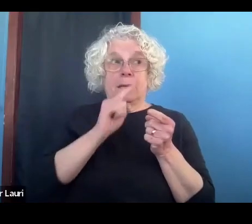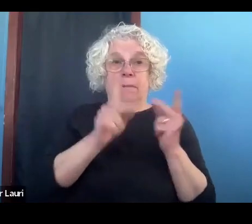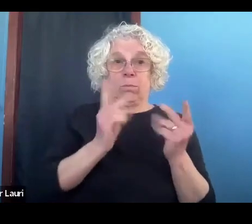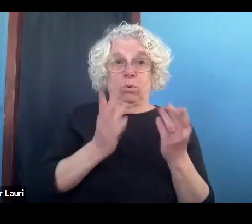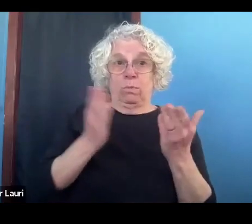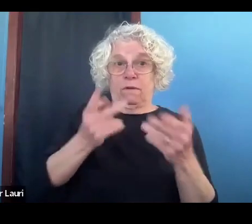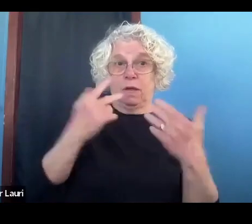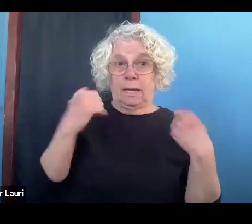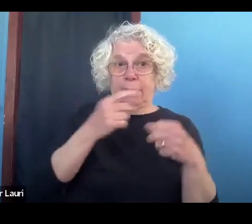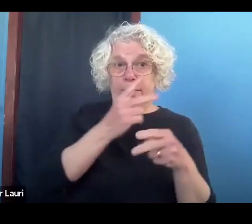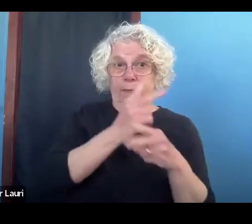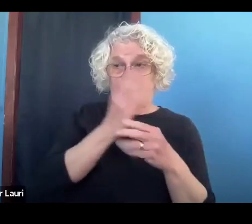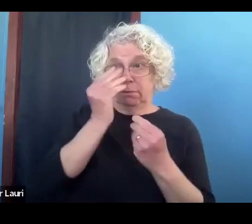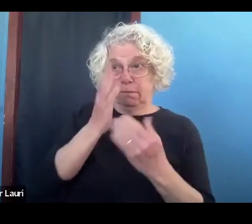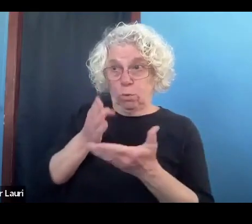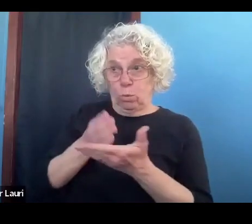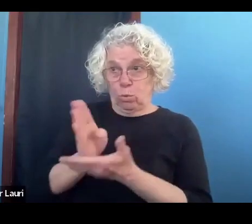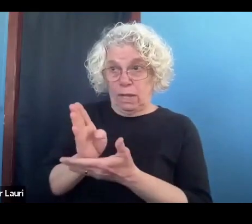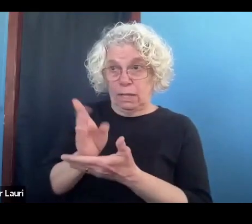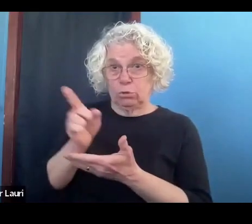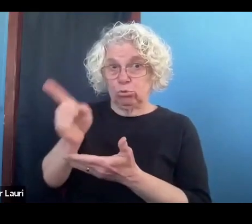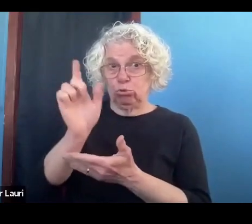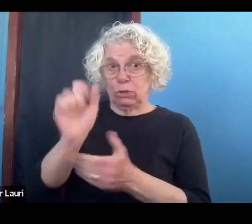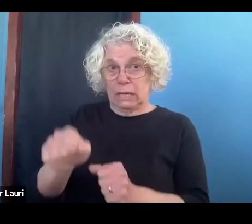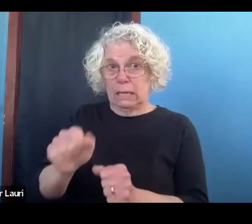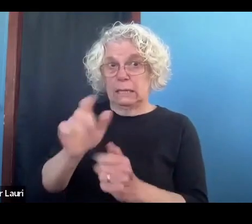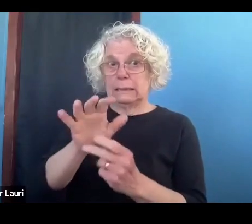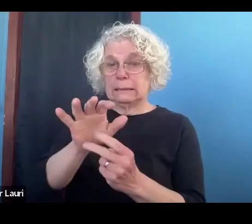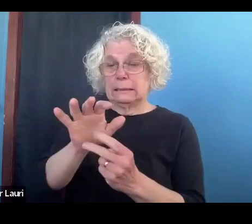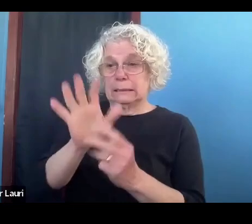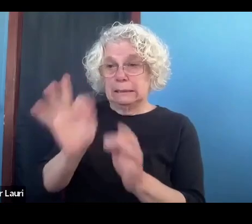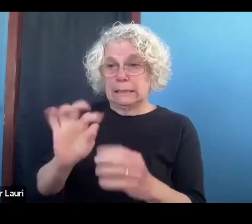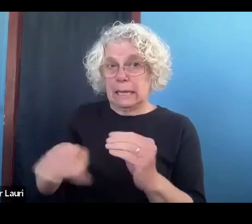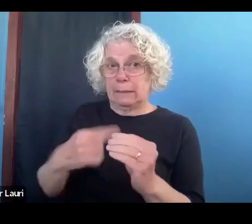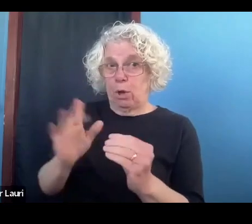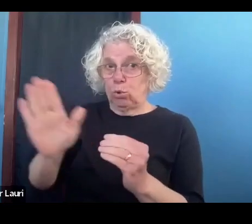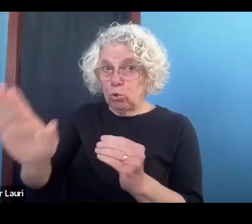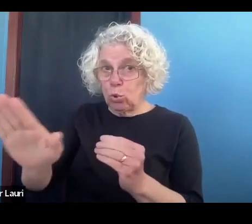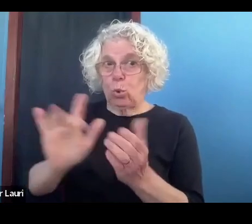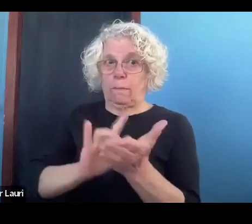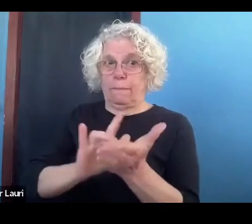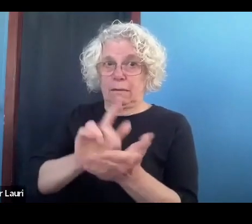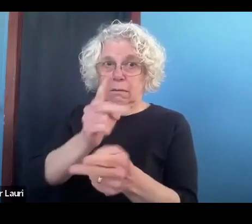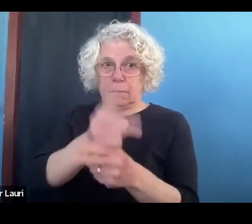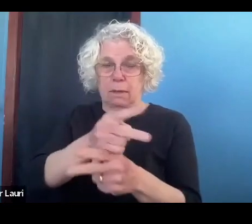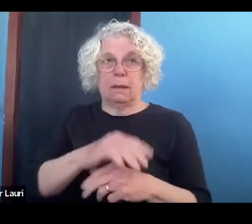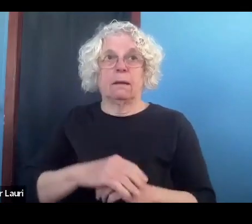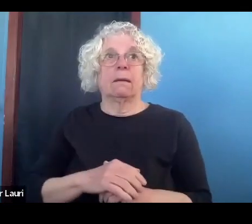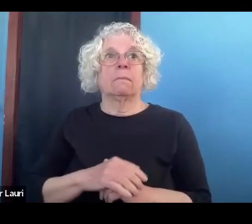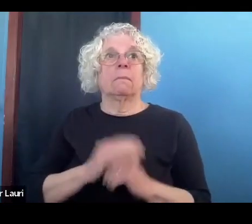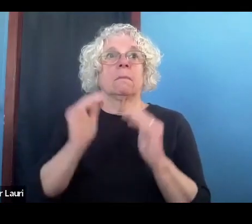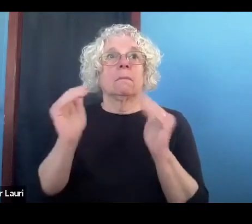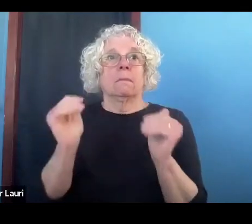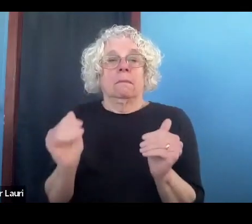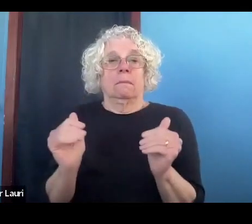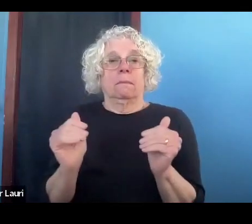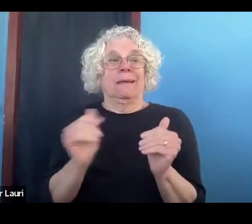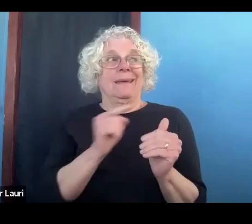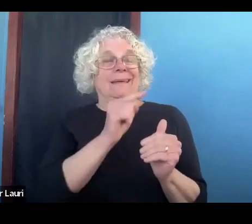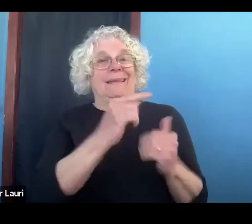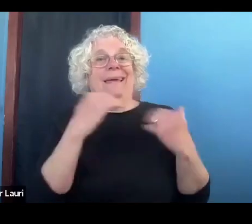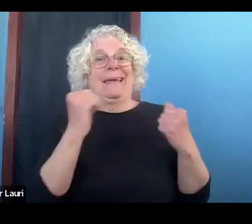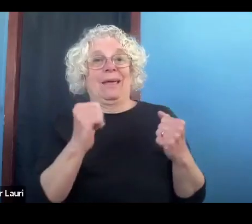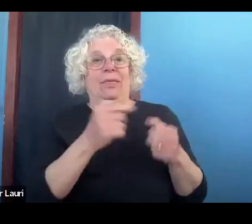inform patients of their right to make decisions about their medical care. It requires healthcare facilities